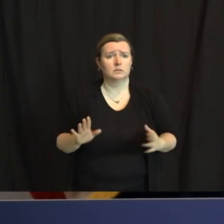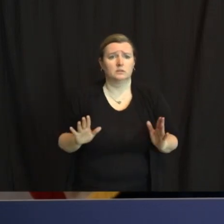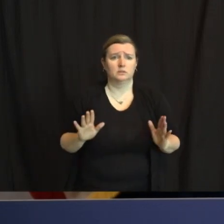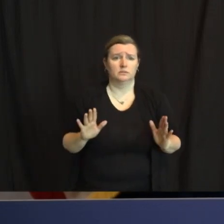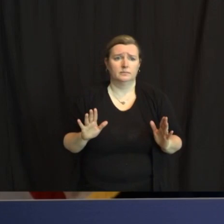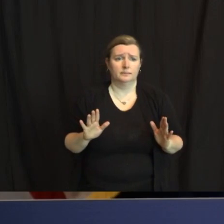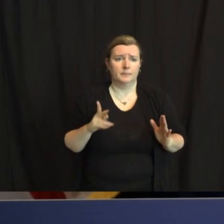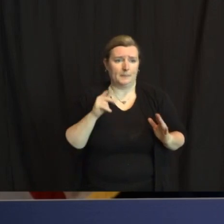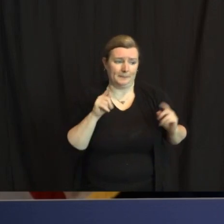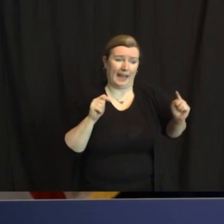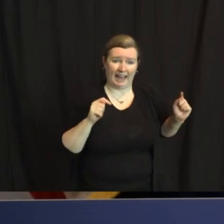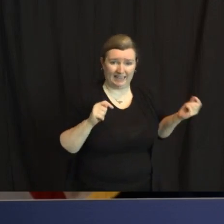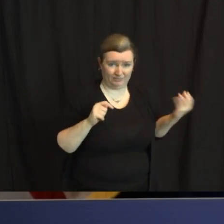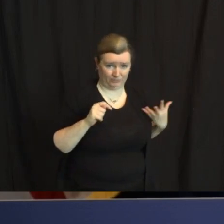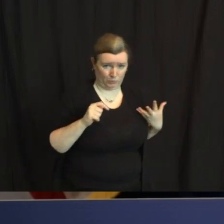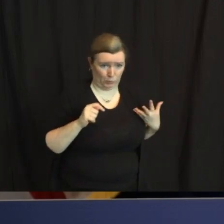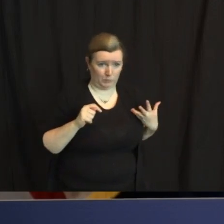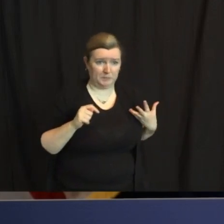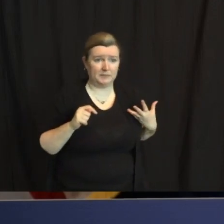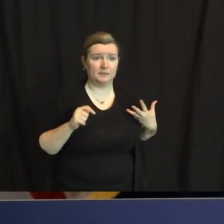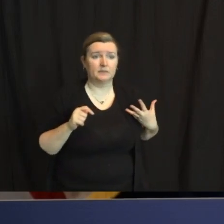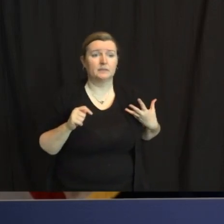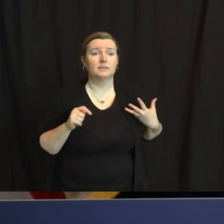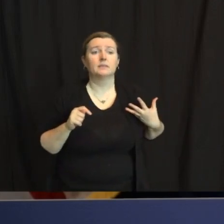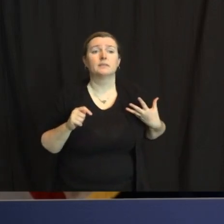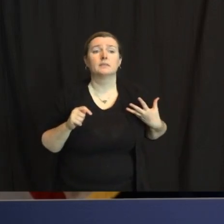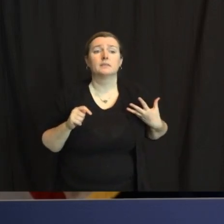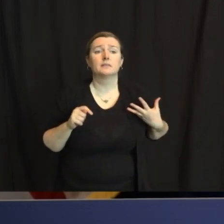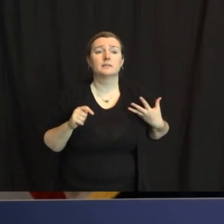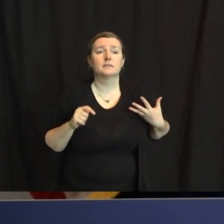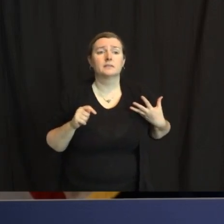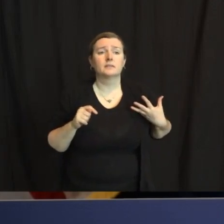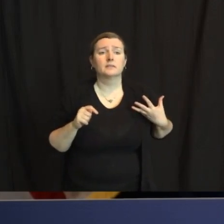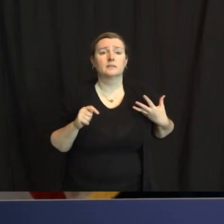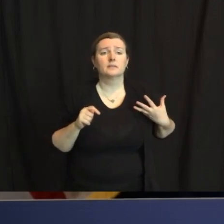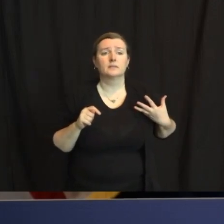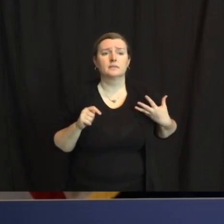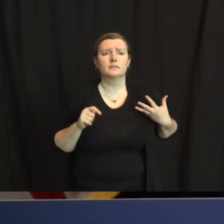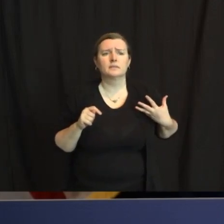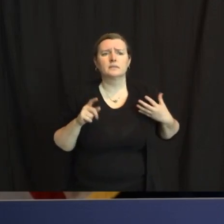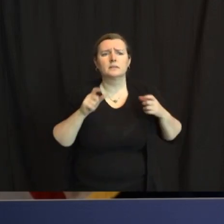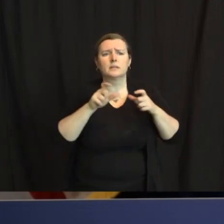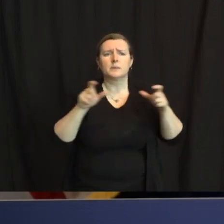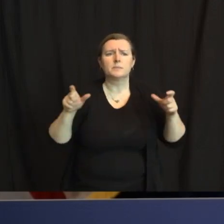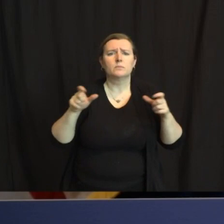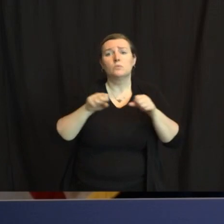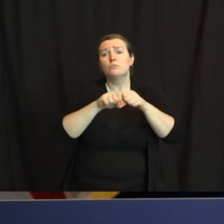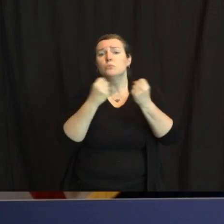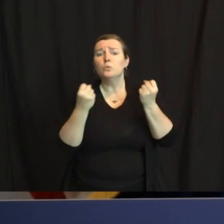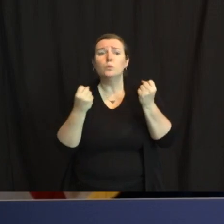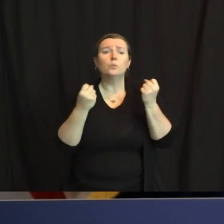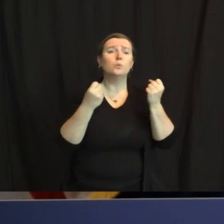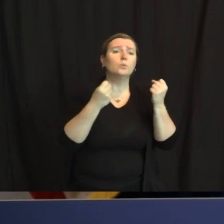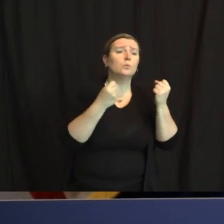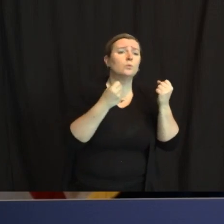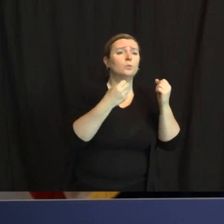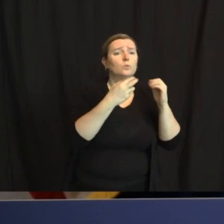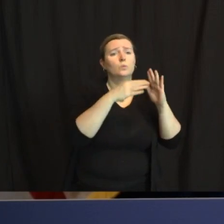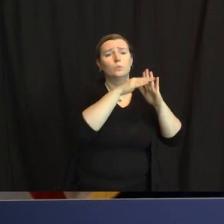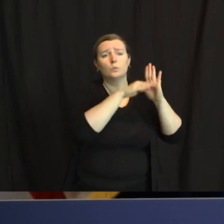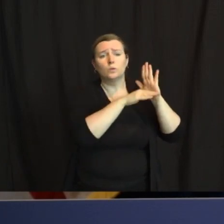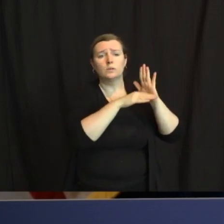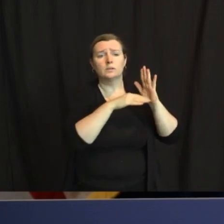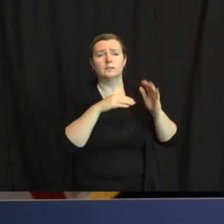a call, that the increasing percentage of the compliance is related to non-essential retail being